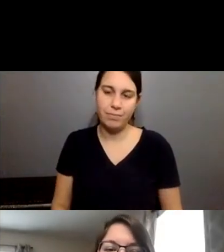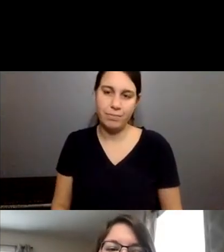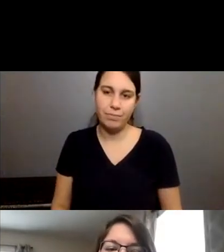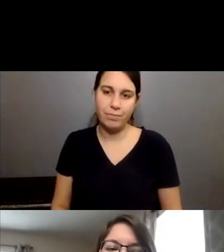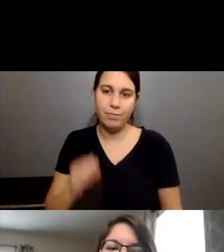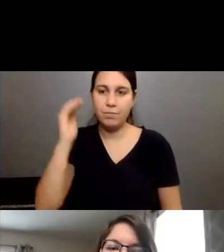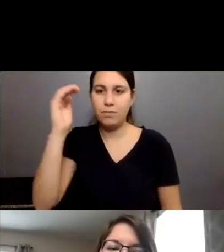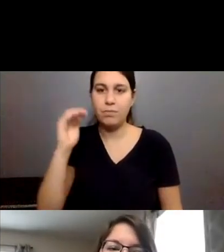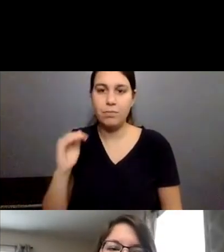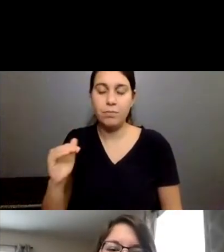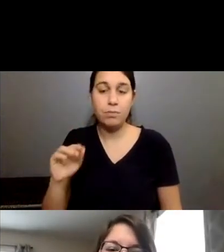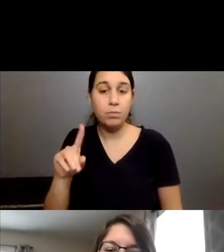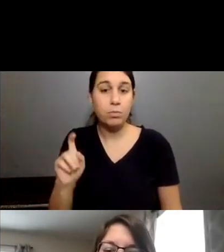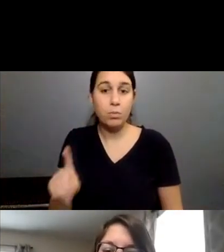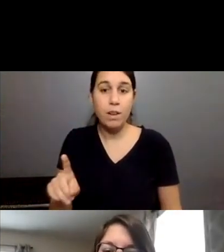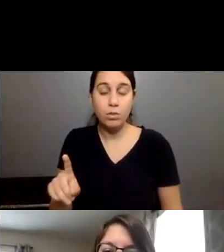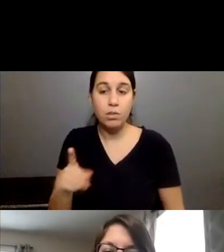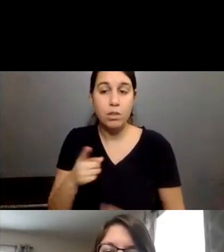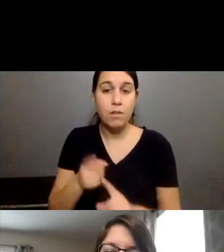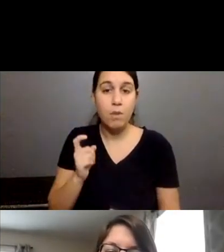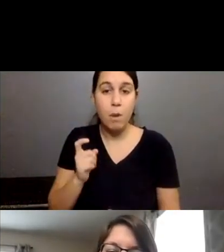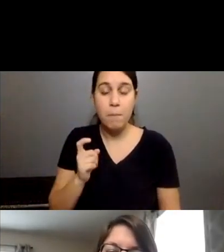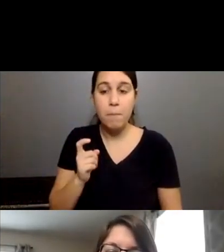There's a question from